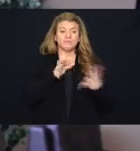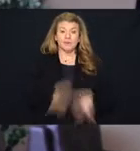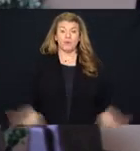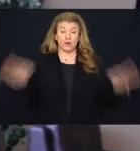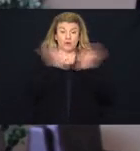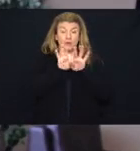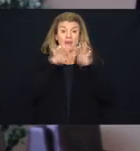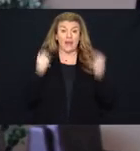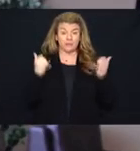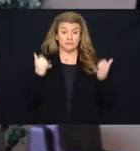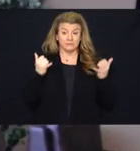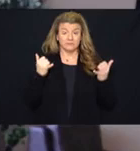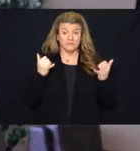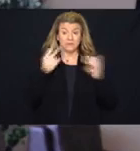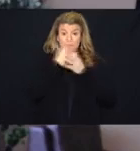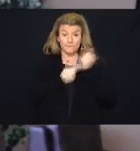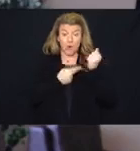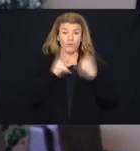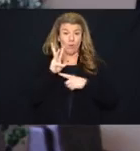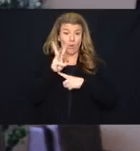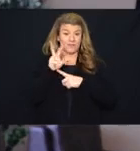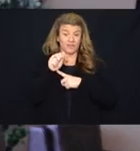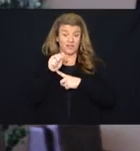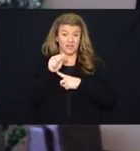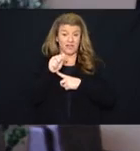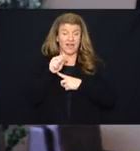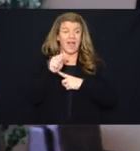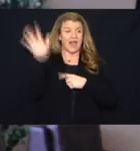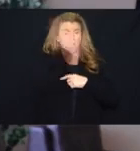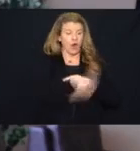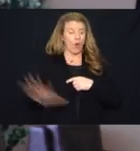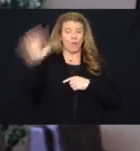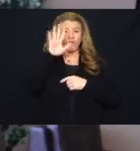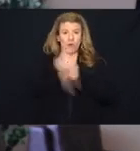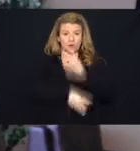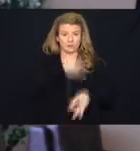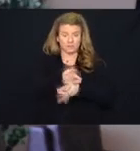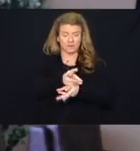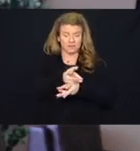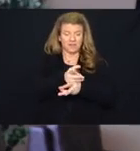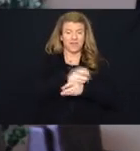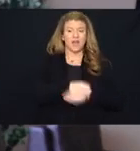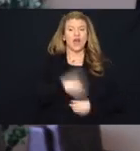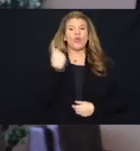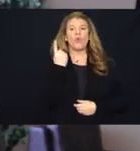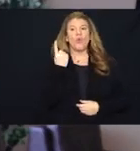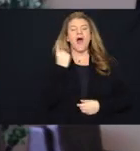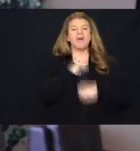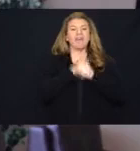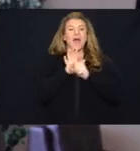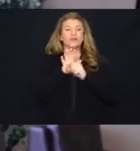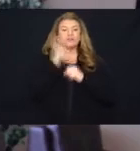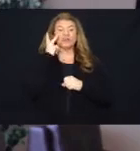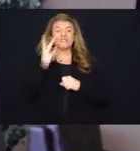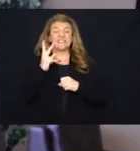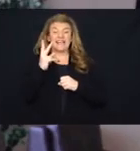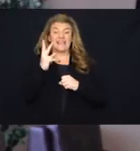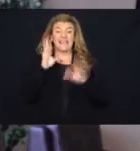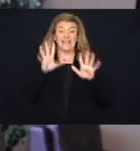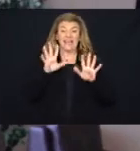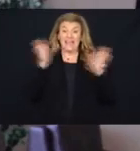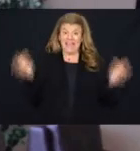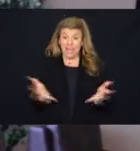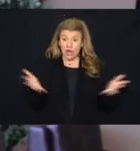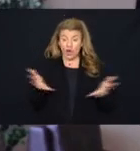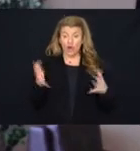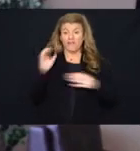important right now, both in West Virginia and across the world. And the virus that we're seeing exclusively here from